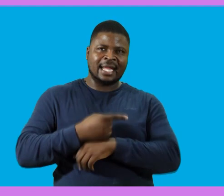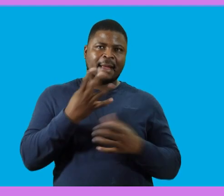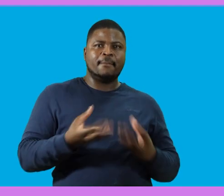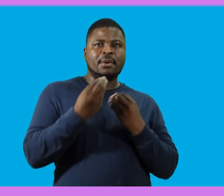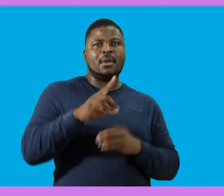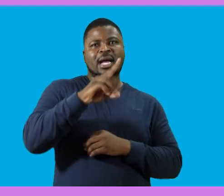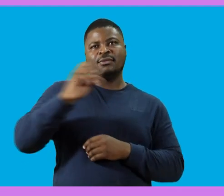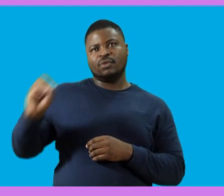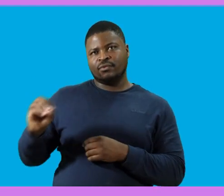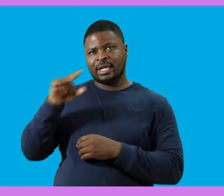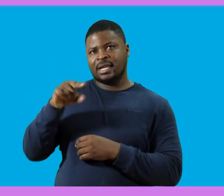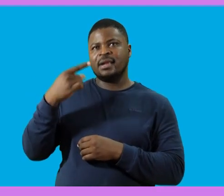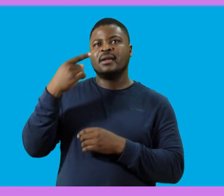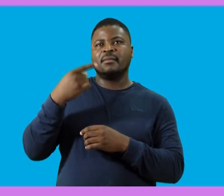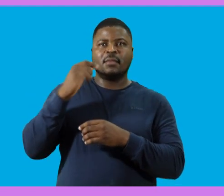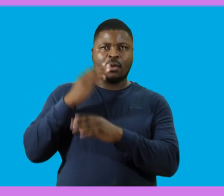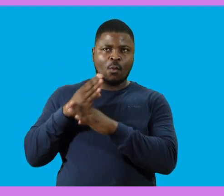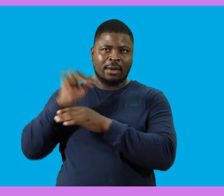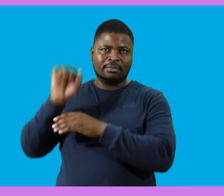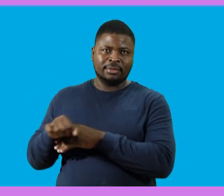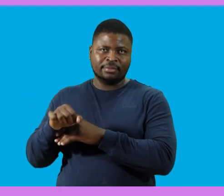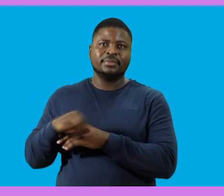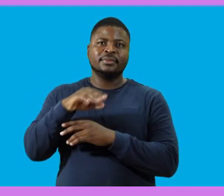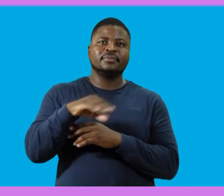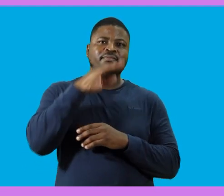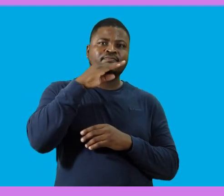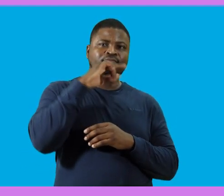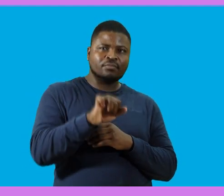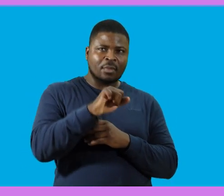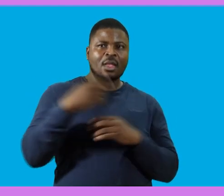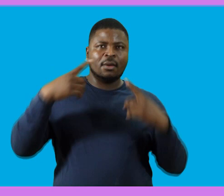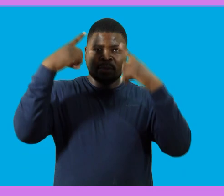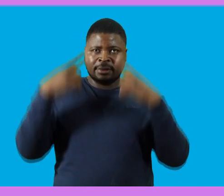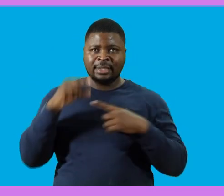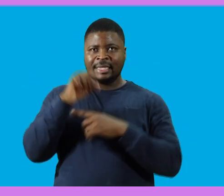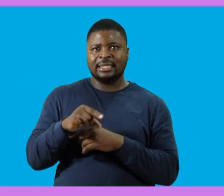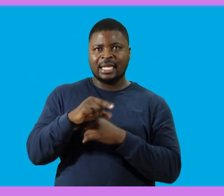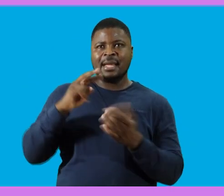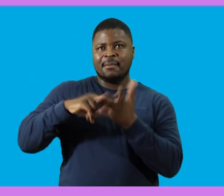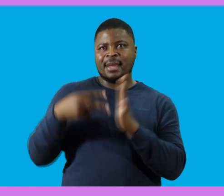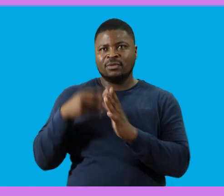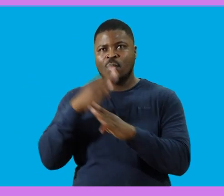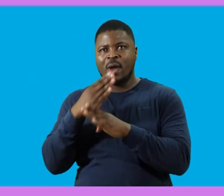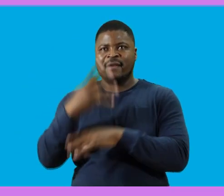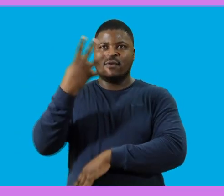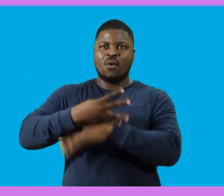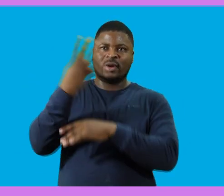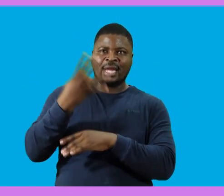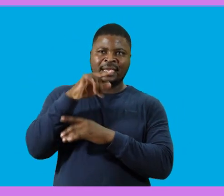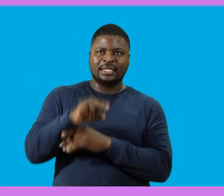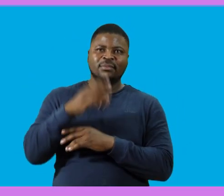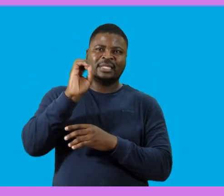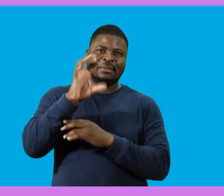days during the September school holidays. He decides to take a bus from Johannesburg to